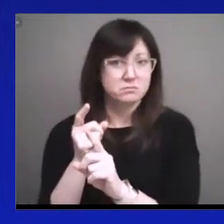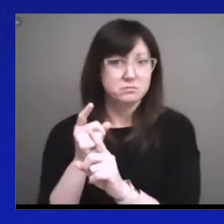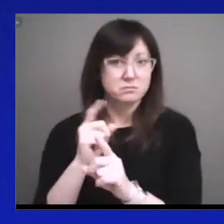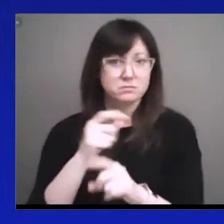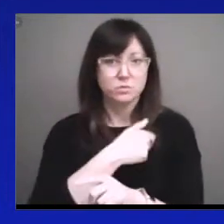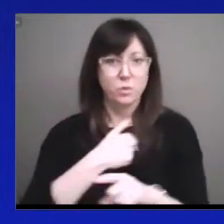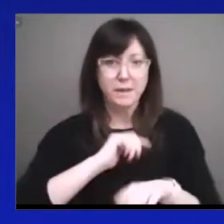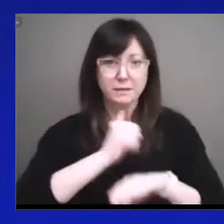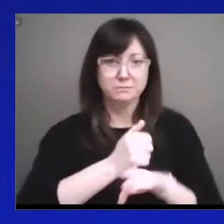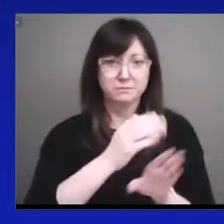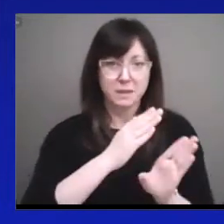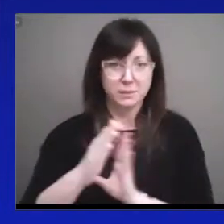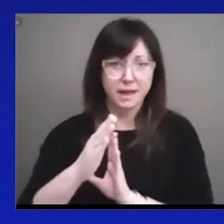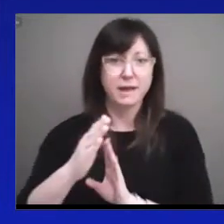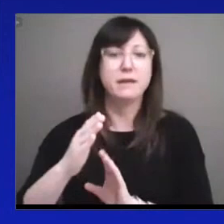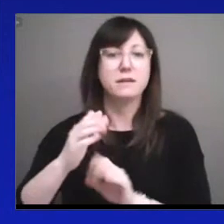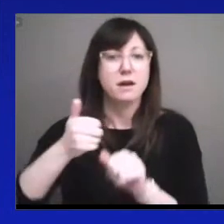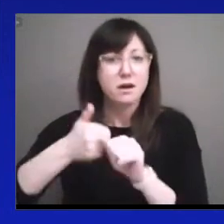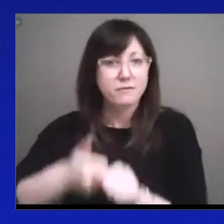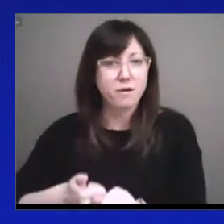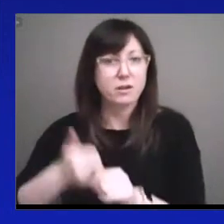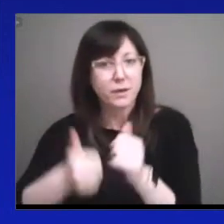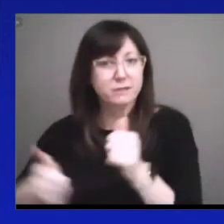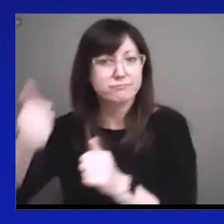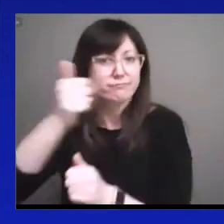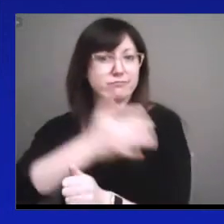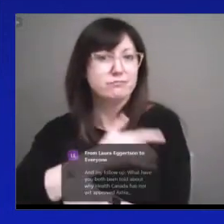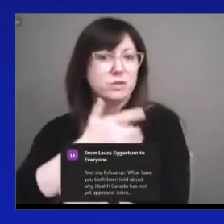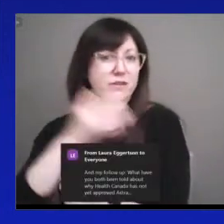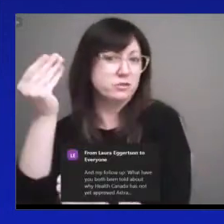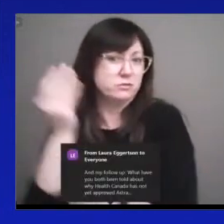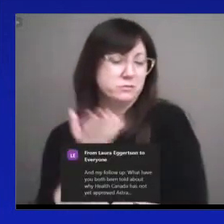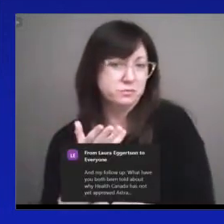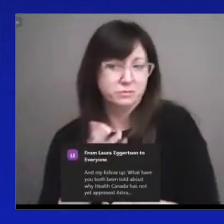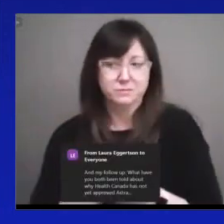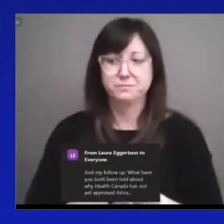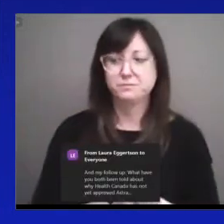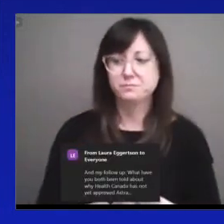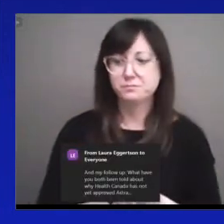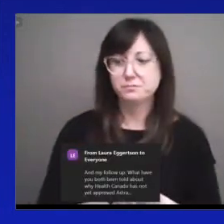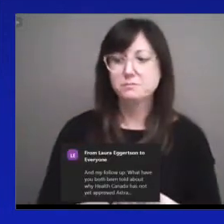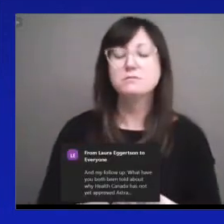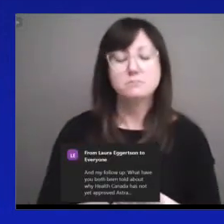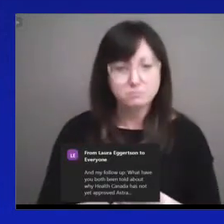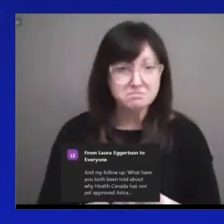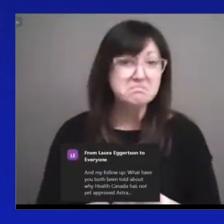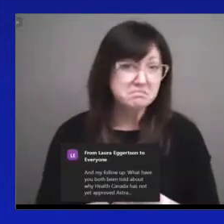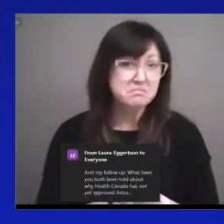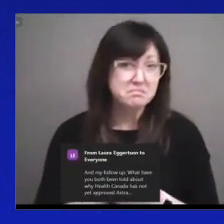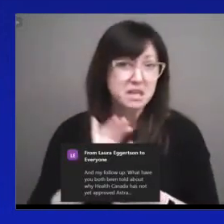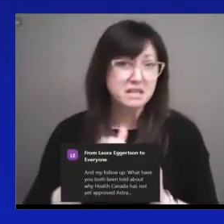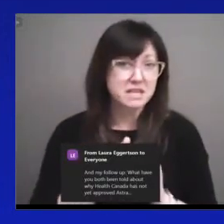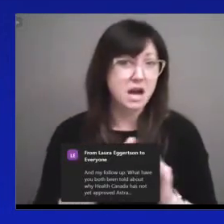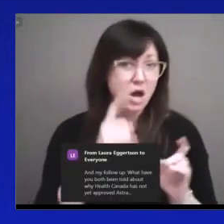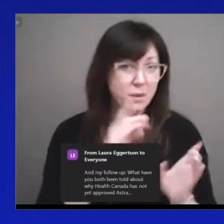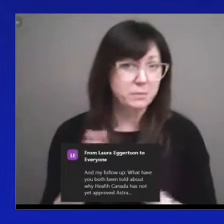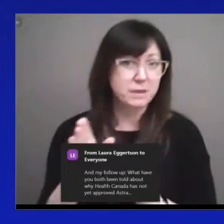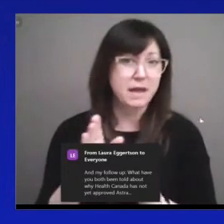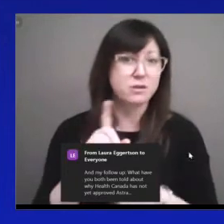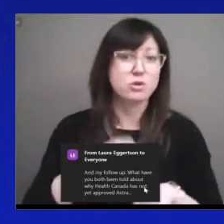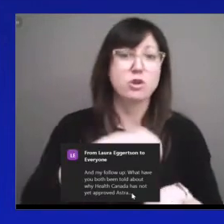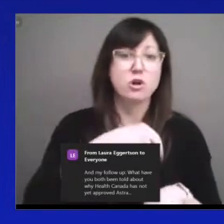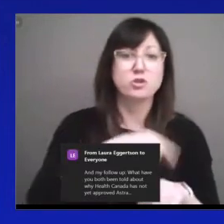be receiving, and that's how we had planned the vaccination of seniors in residences,